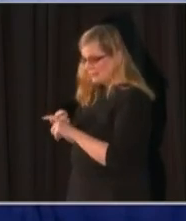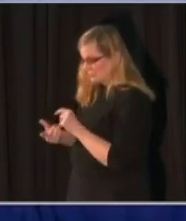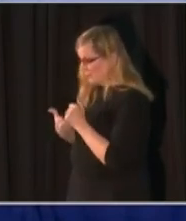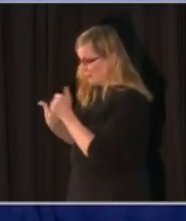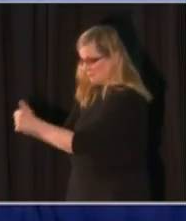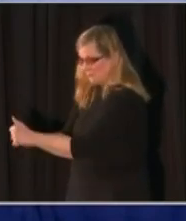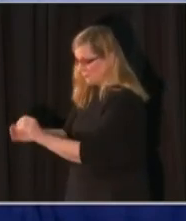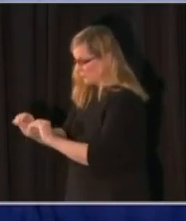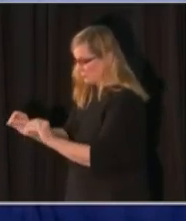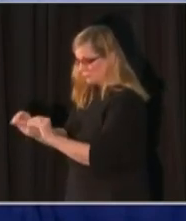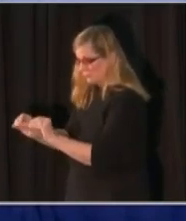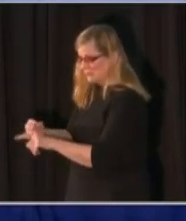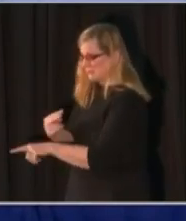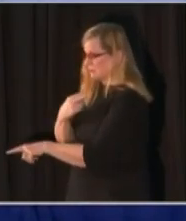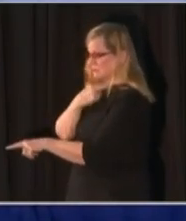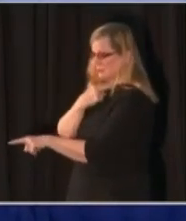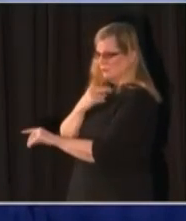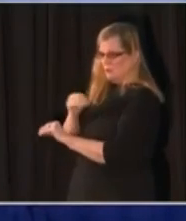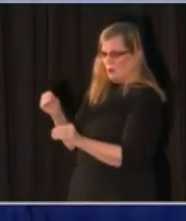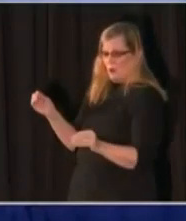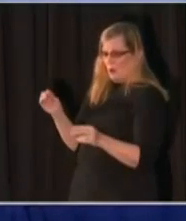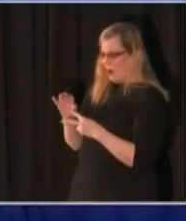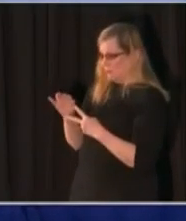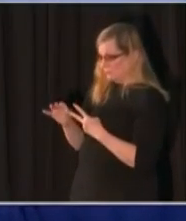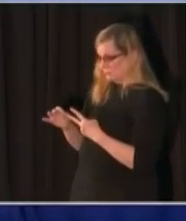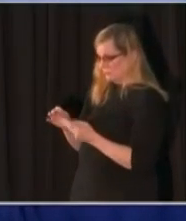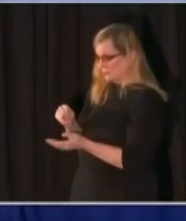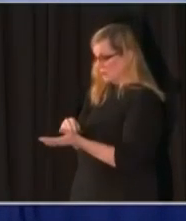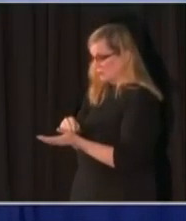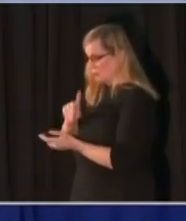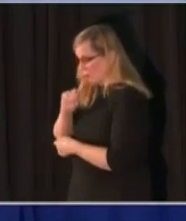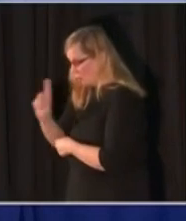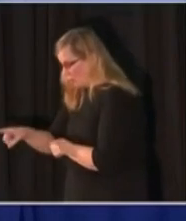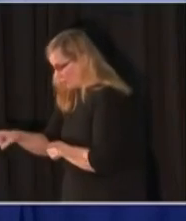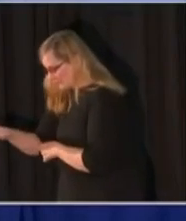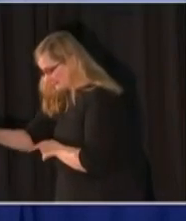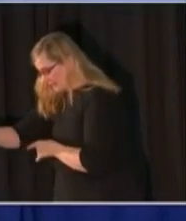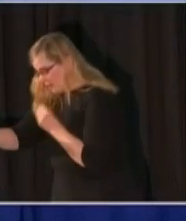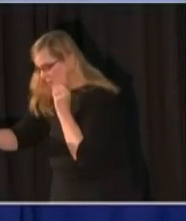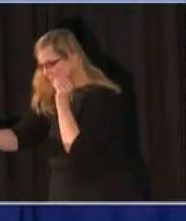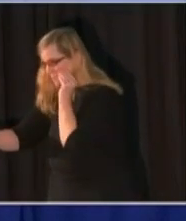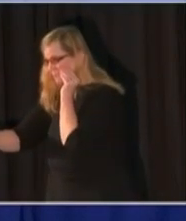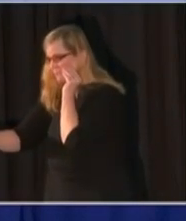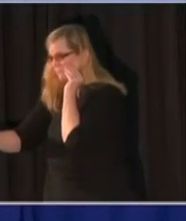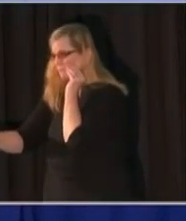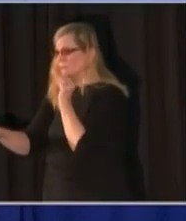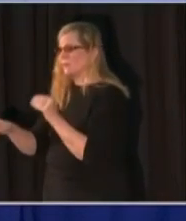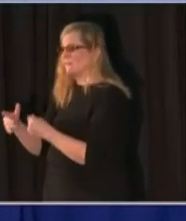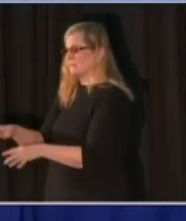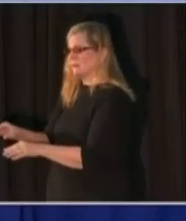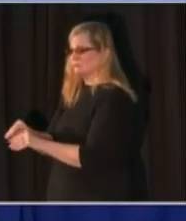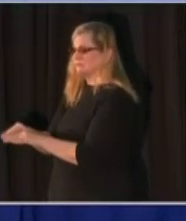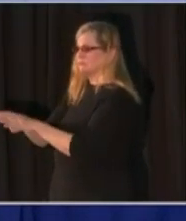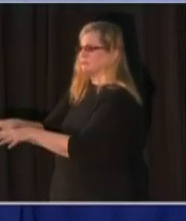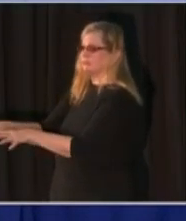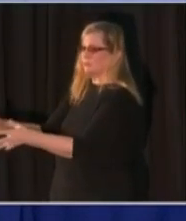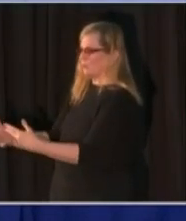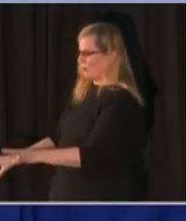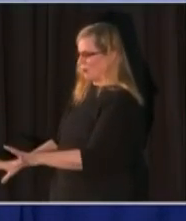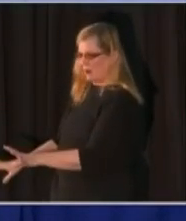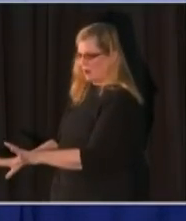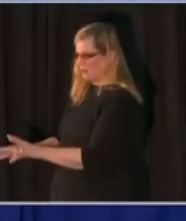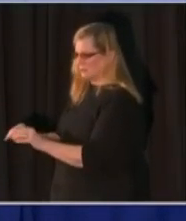of getting to them. So they've been quarantined at home because of exposure, or they're exhibiting symptoms, and they have no means in which to take